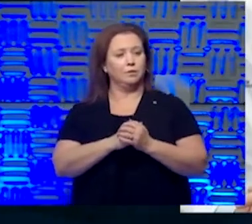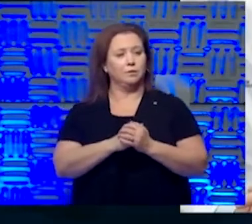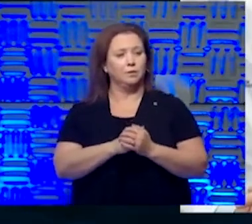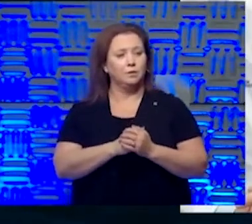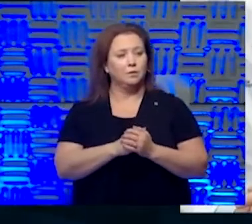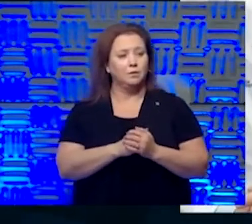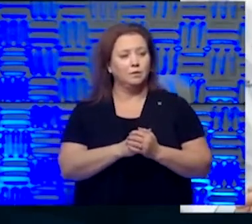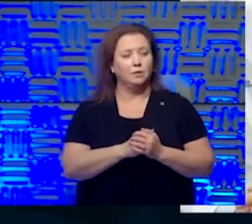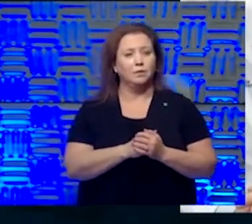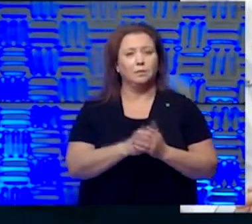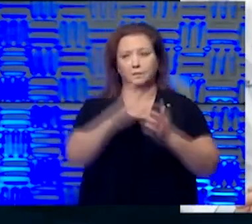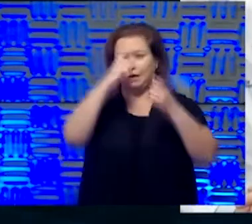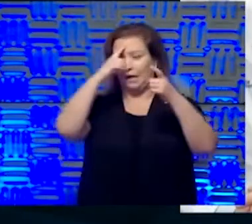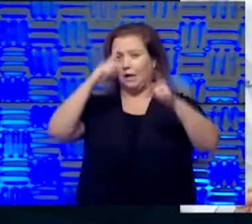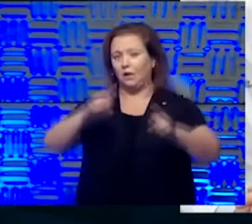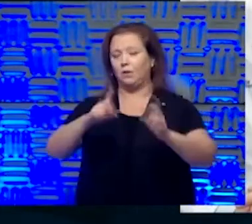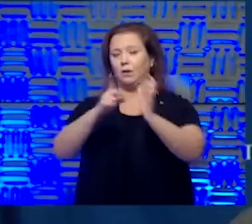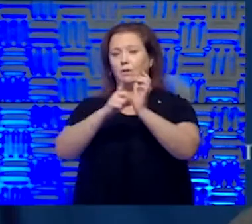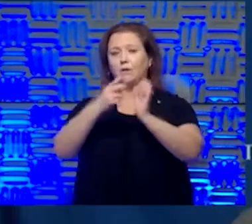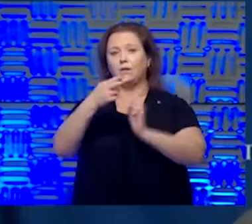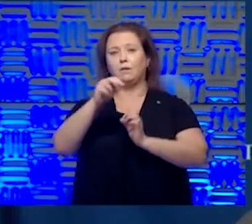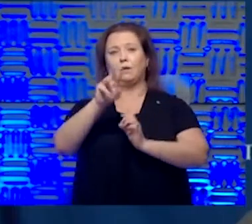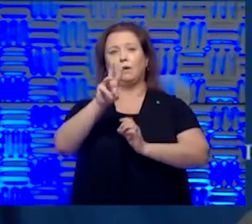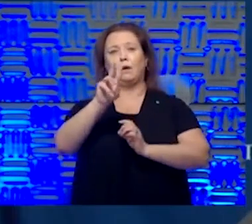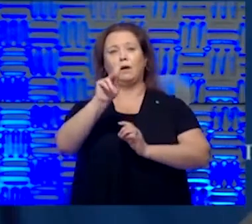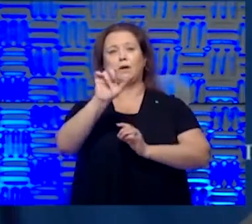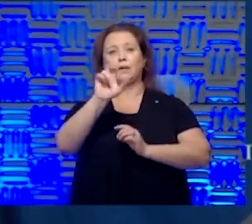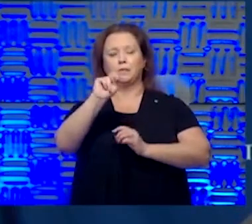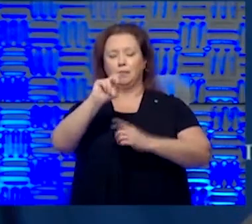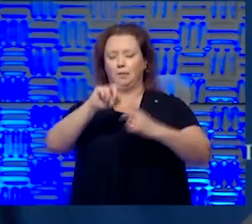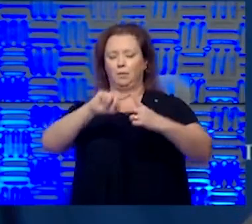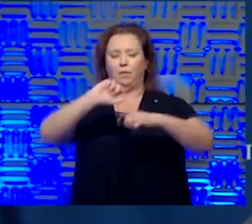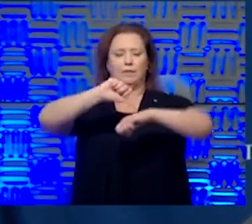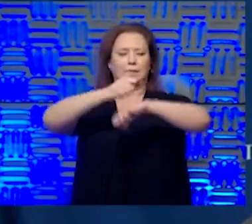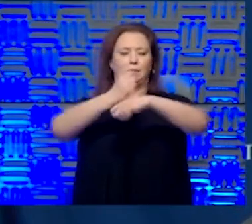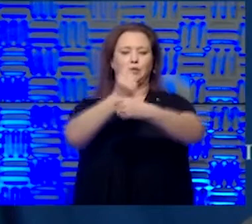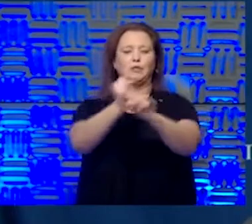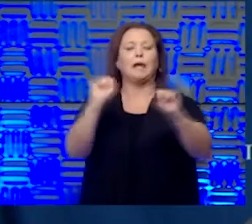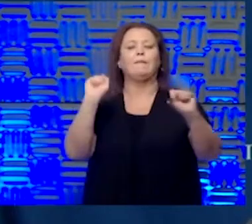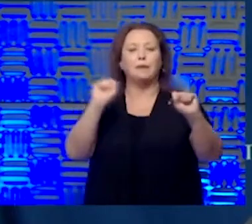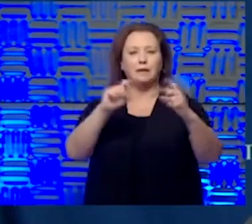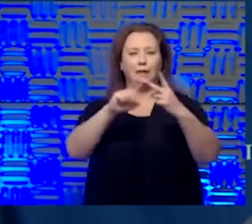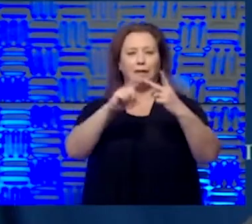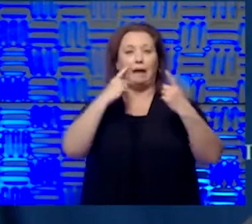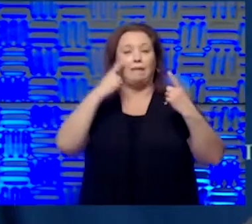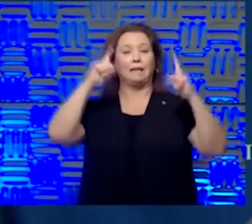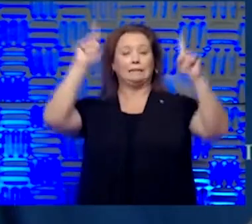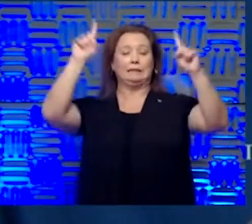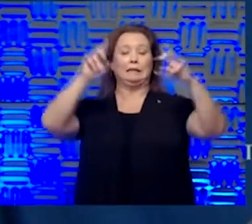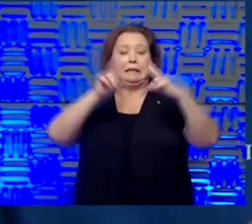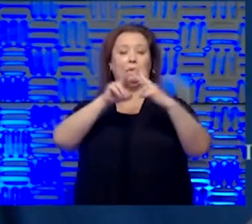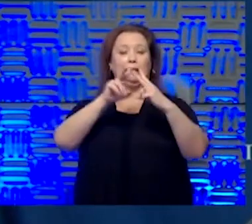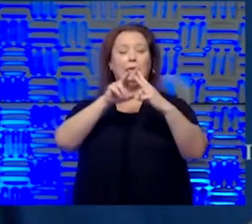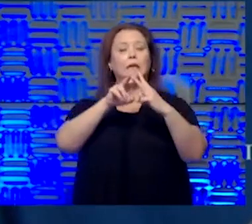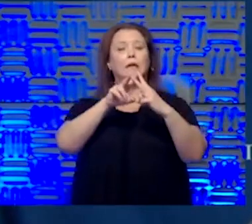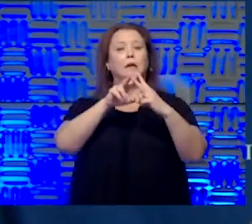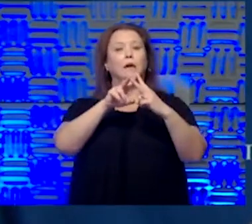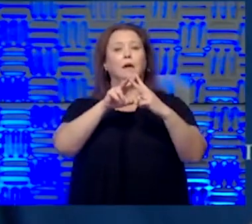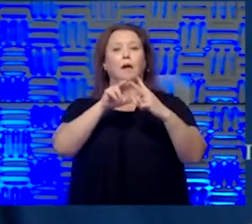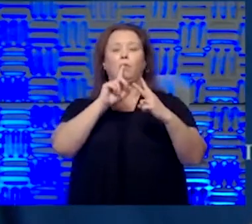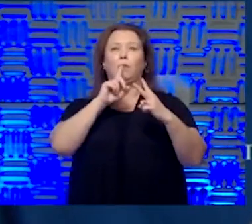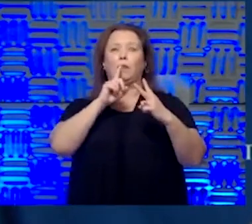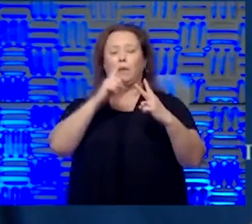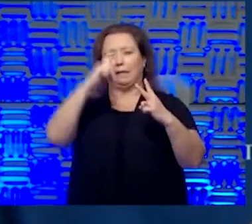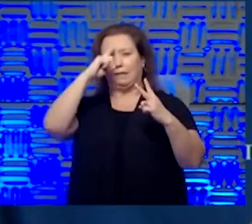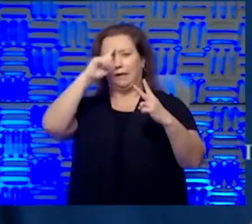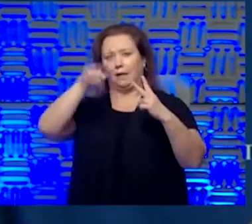I totally agree with Dr. Hawkinson. We've got to establish safety. We've got to establish efficacy. And then one thing we've really got to start